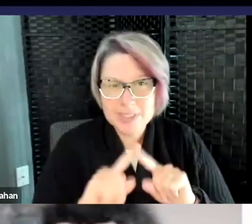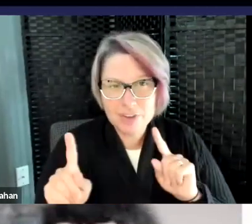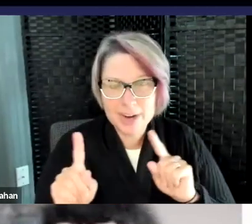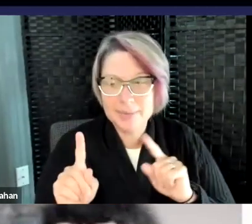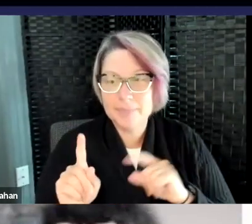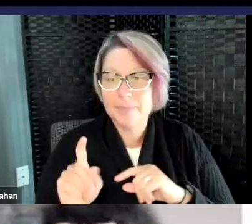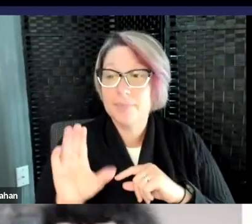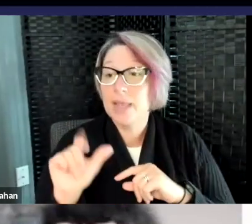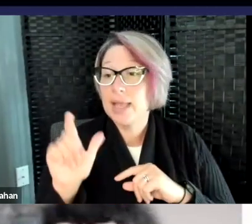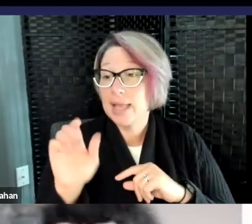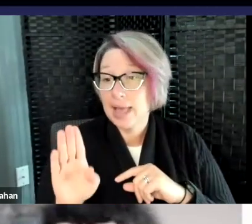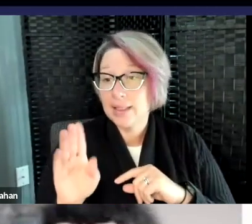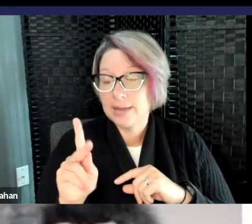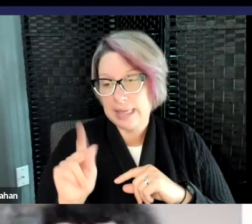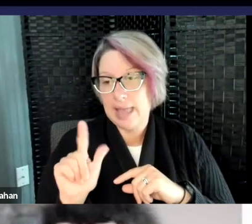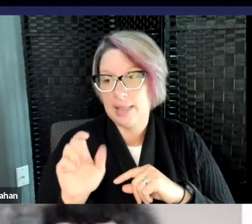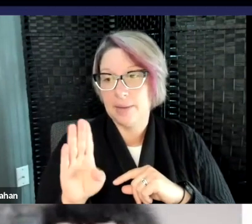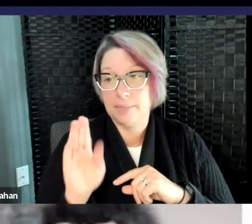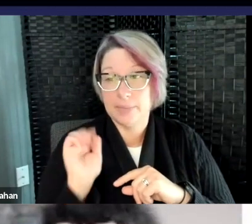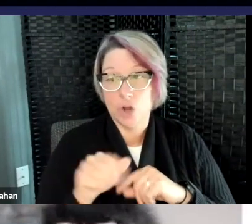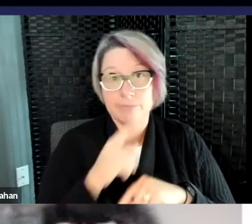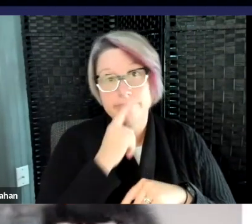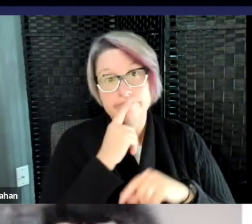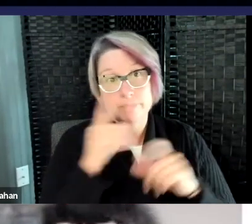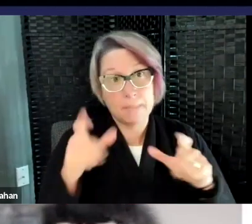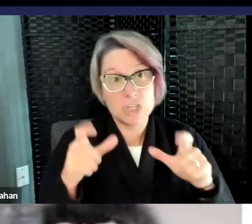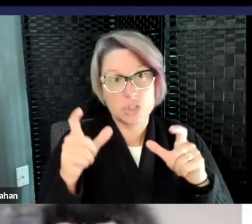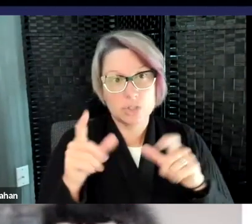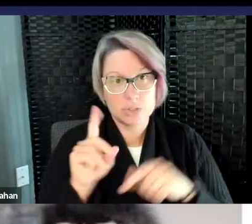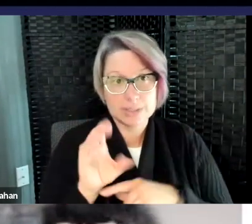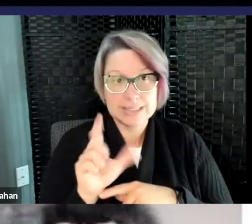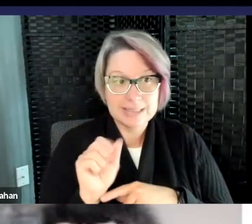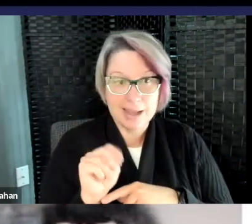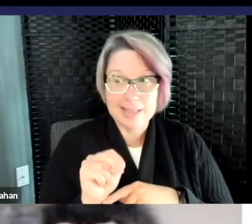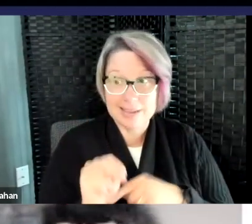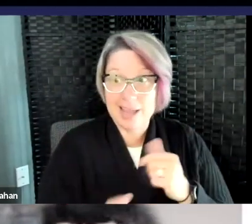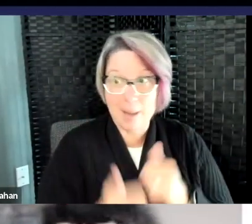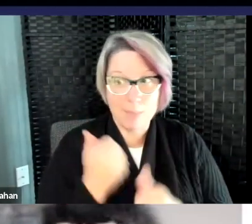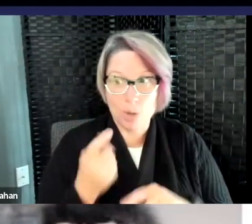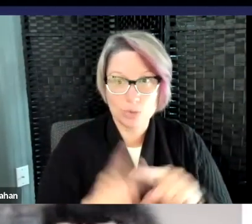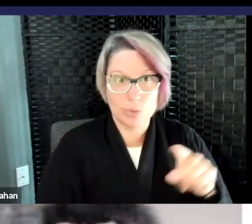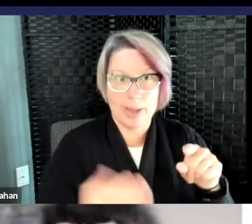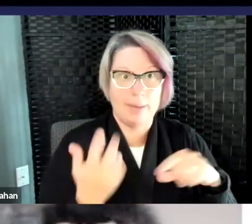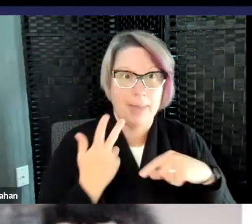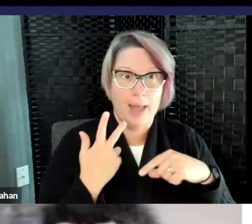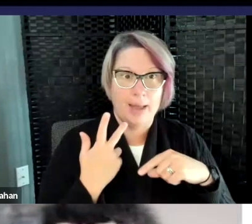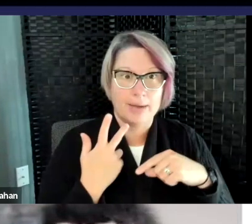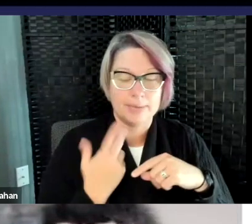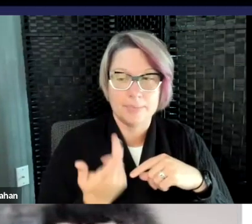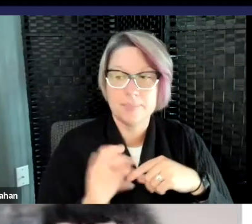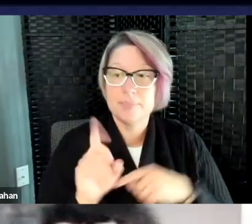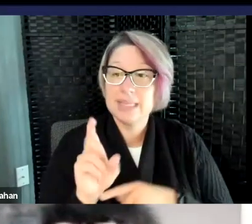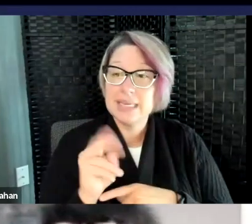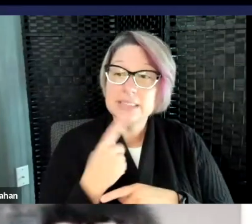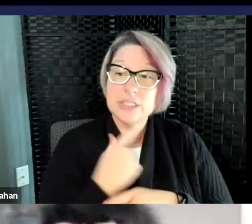could have not taken the picture. Yeah, absolutely. And yeah, Declan, most of those you can't take back. You're right. Eden says he could say sorry